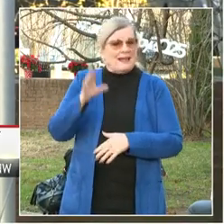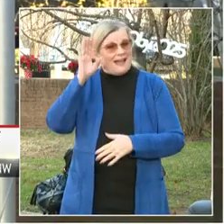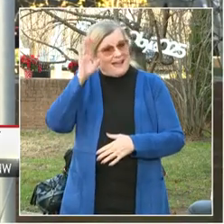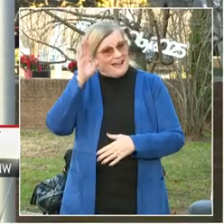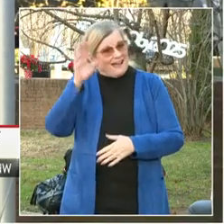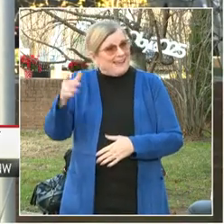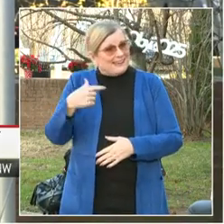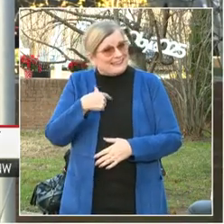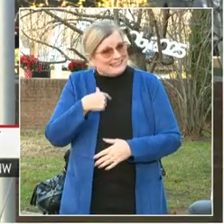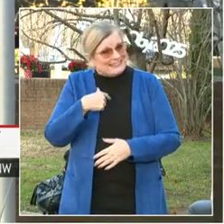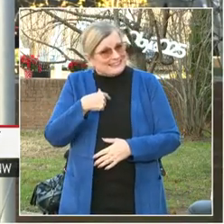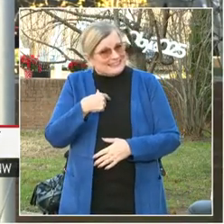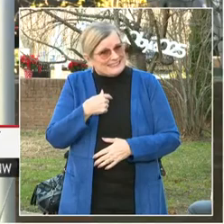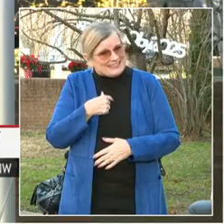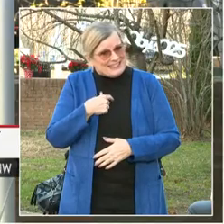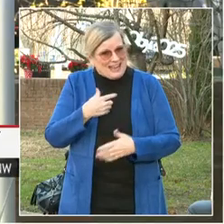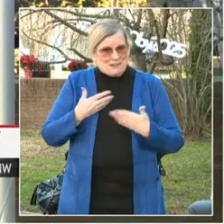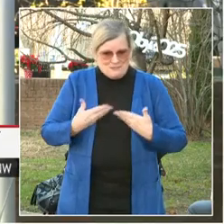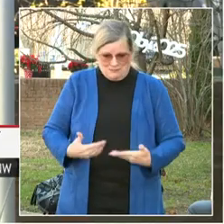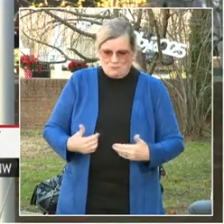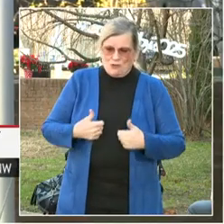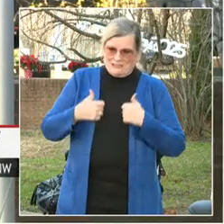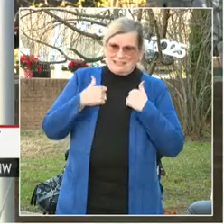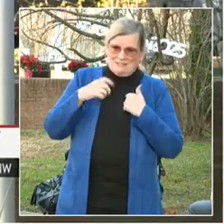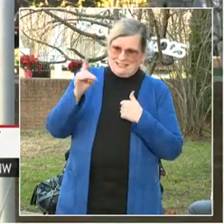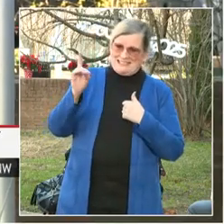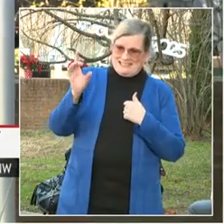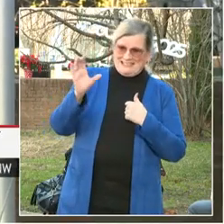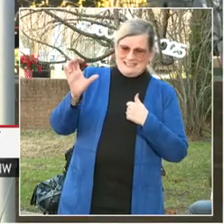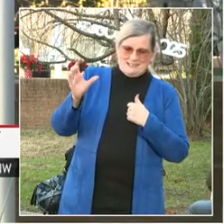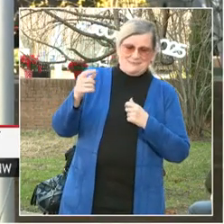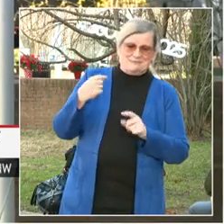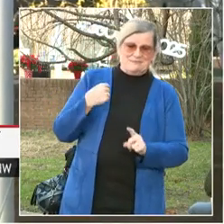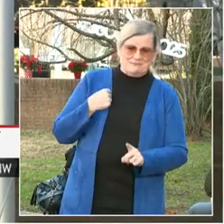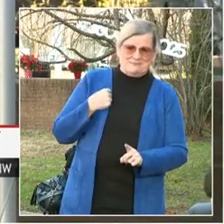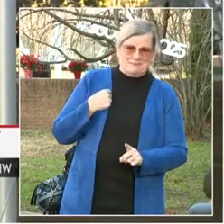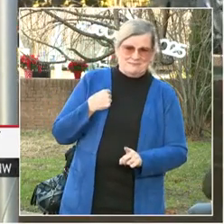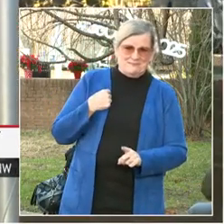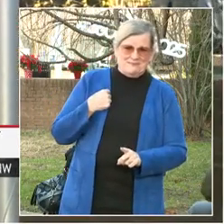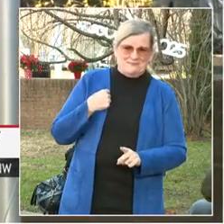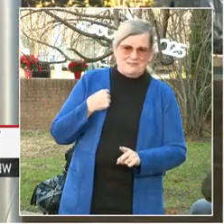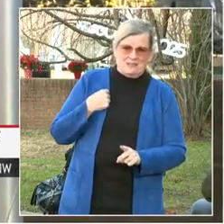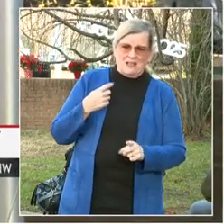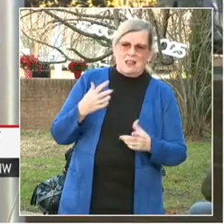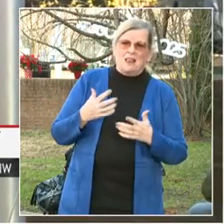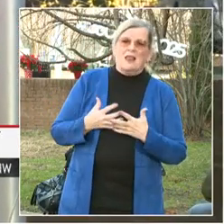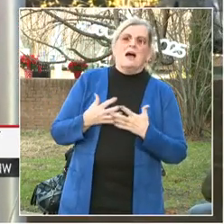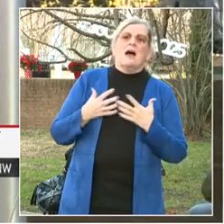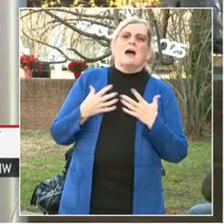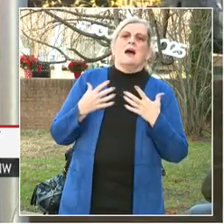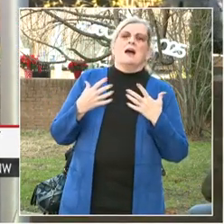Hi, yes, I'm a resident of DC, and a lot